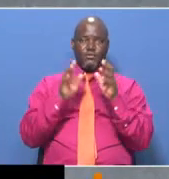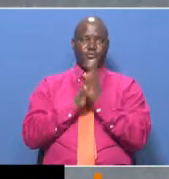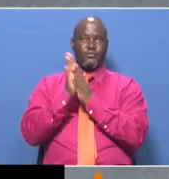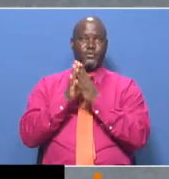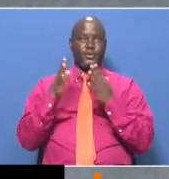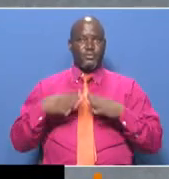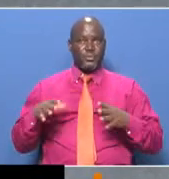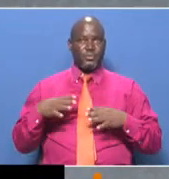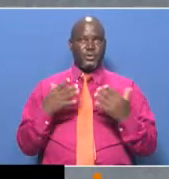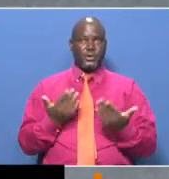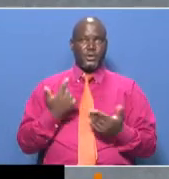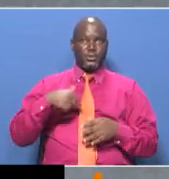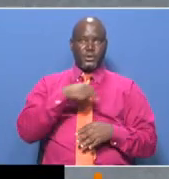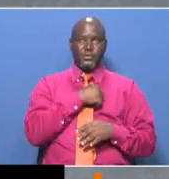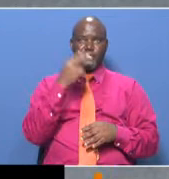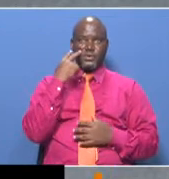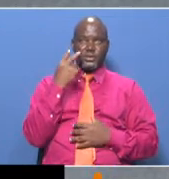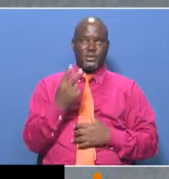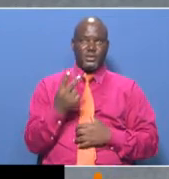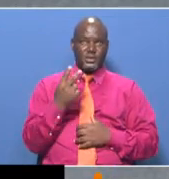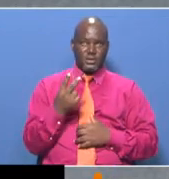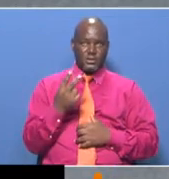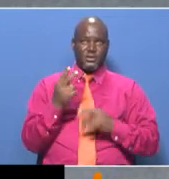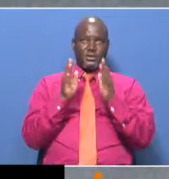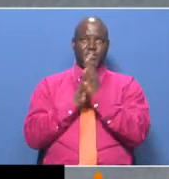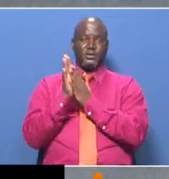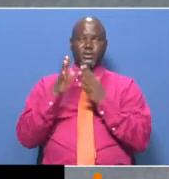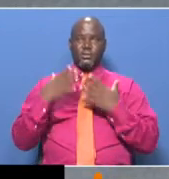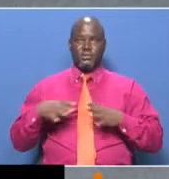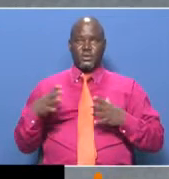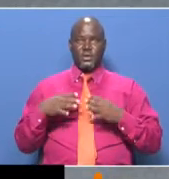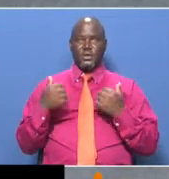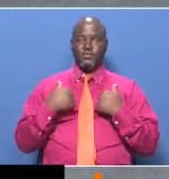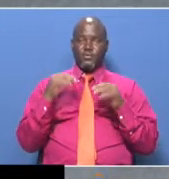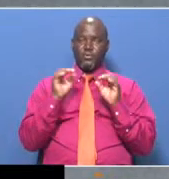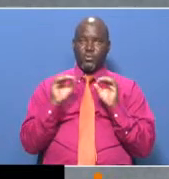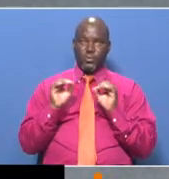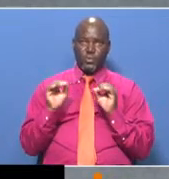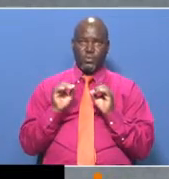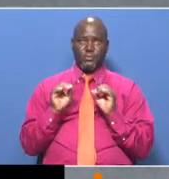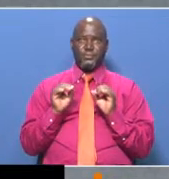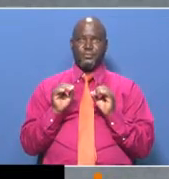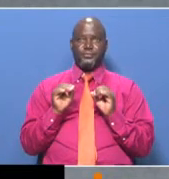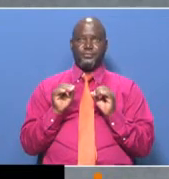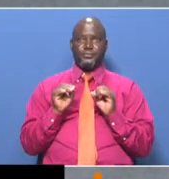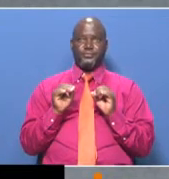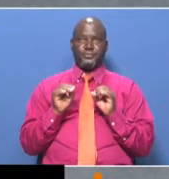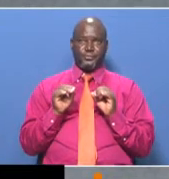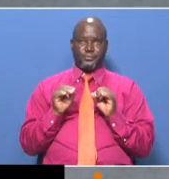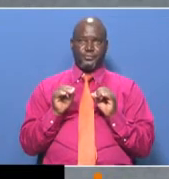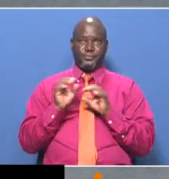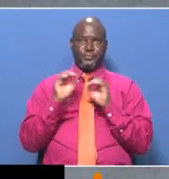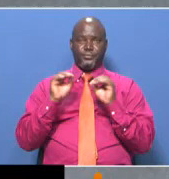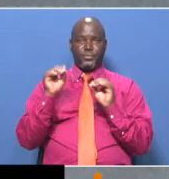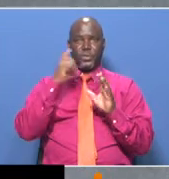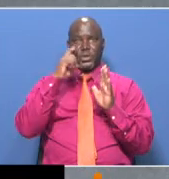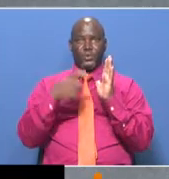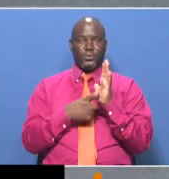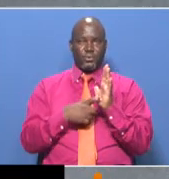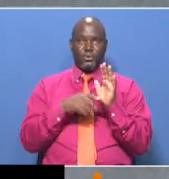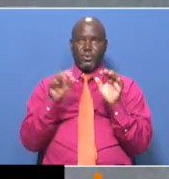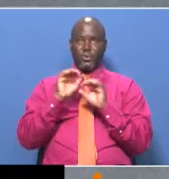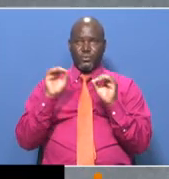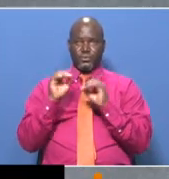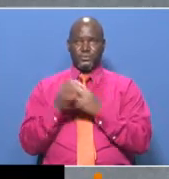the people. And we have seen that the interests of the people have not been considered at